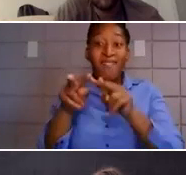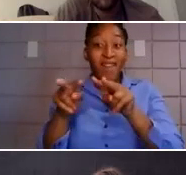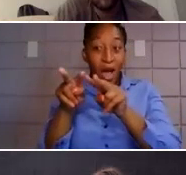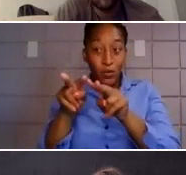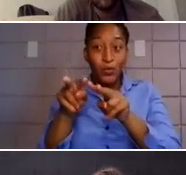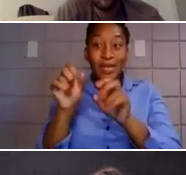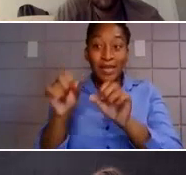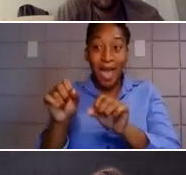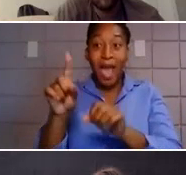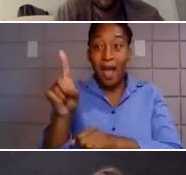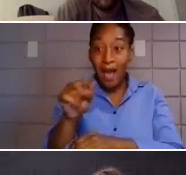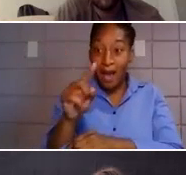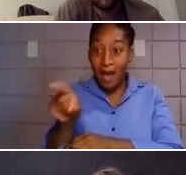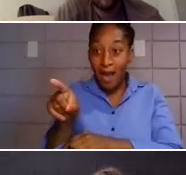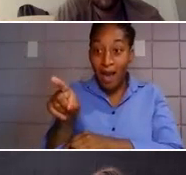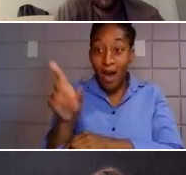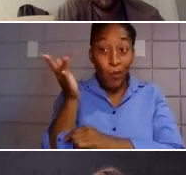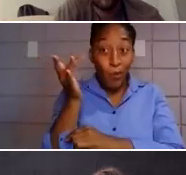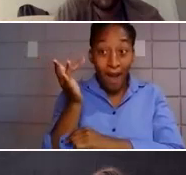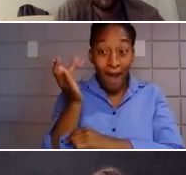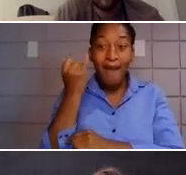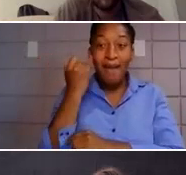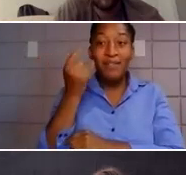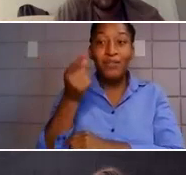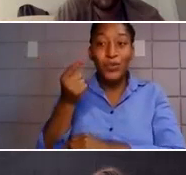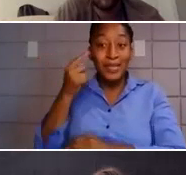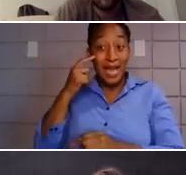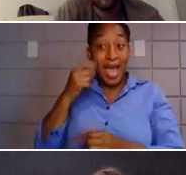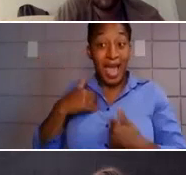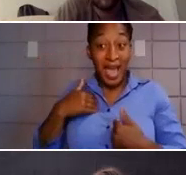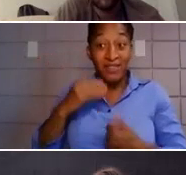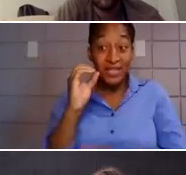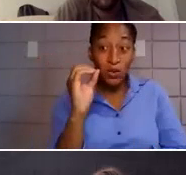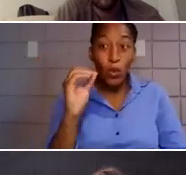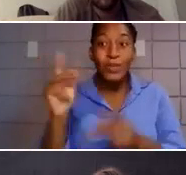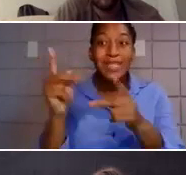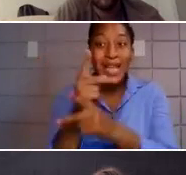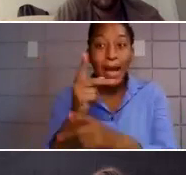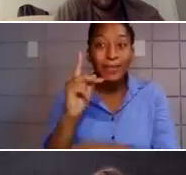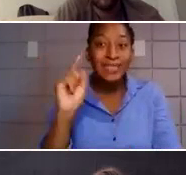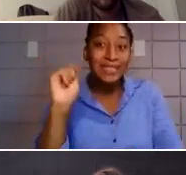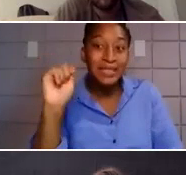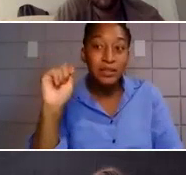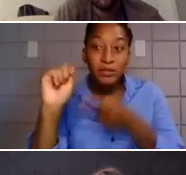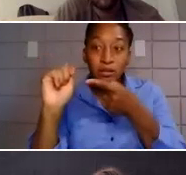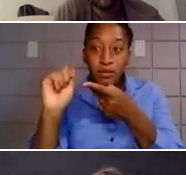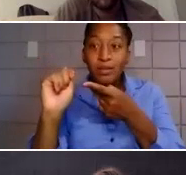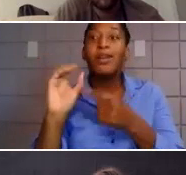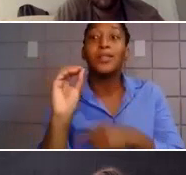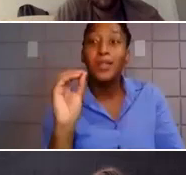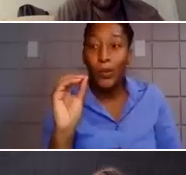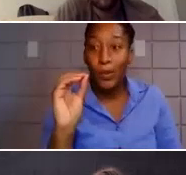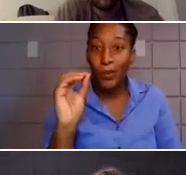because if we take zero times T, we get zero, right? So then that tells us from this